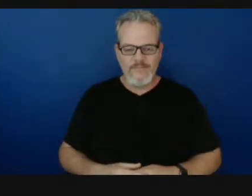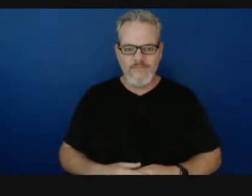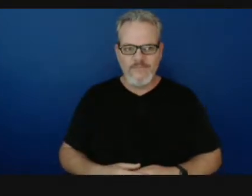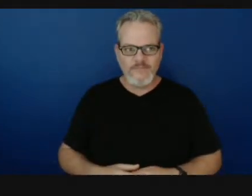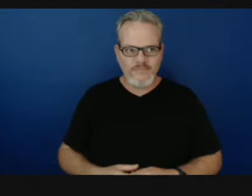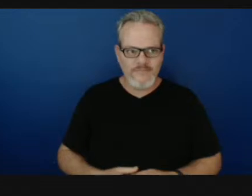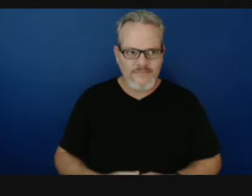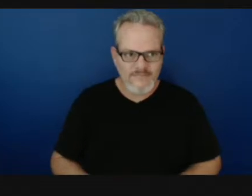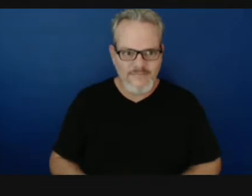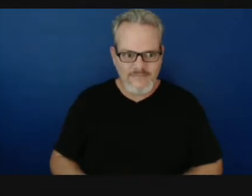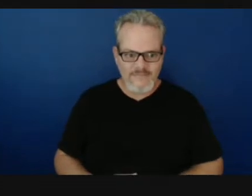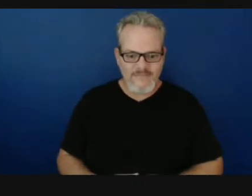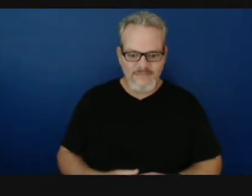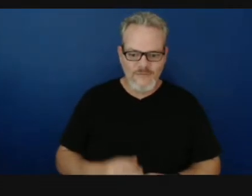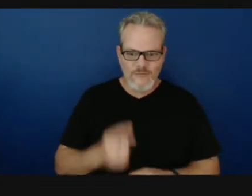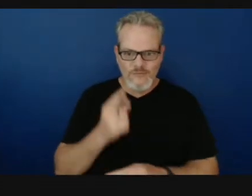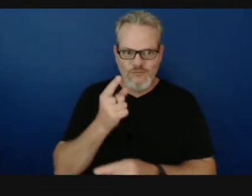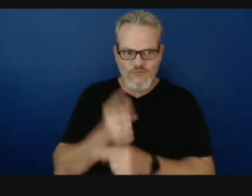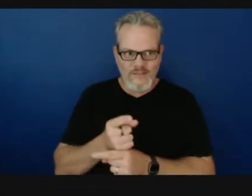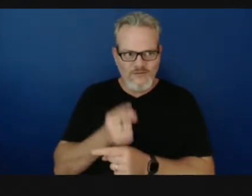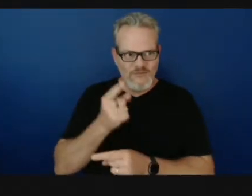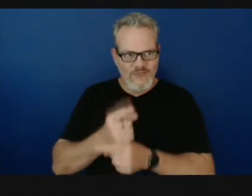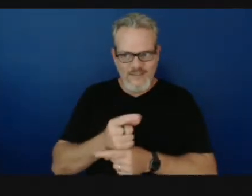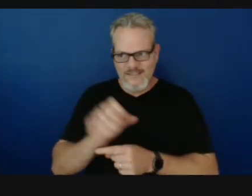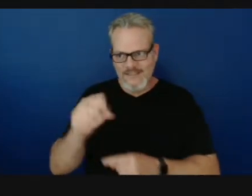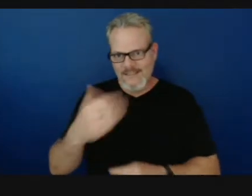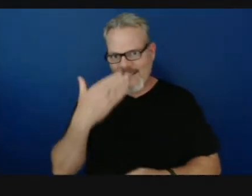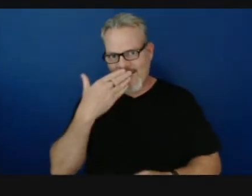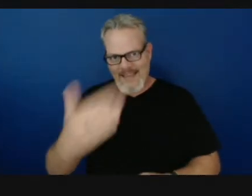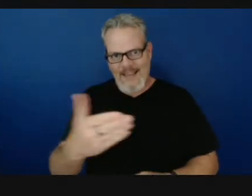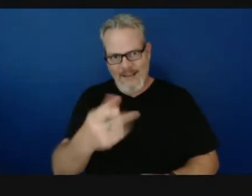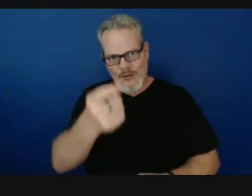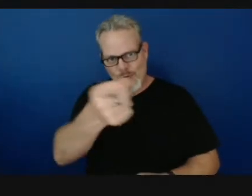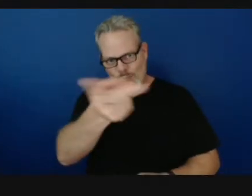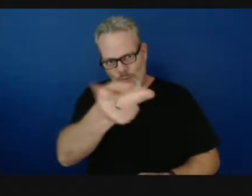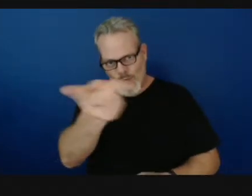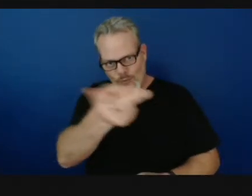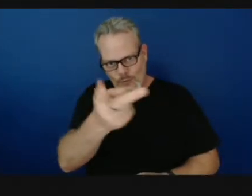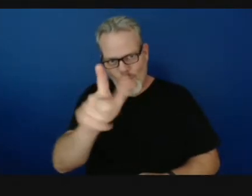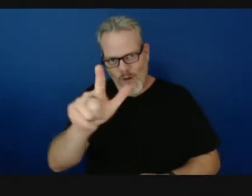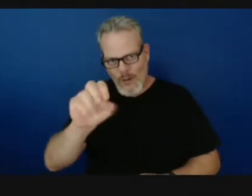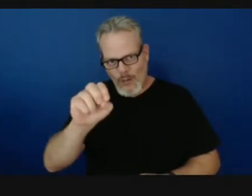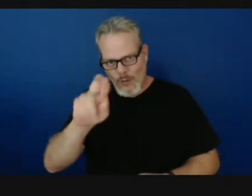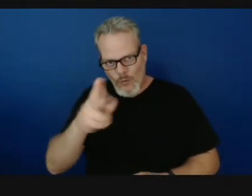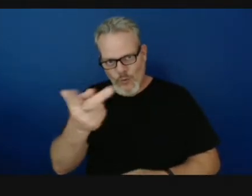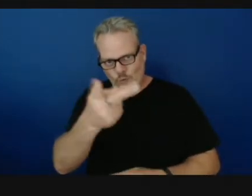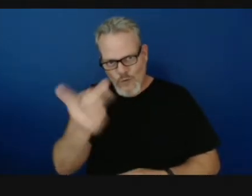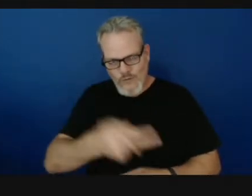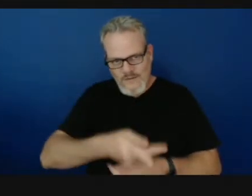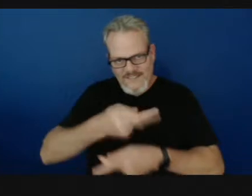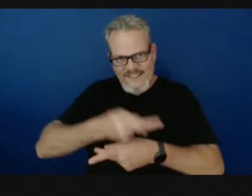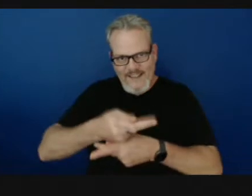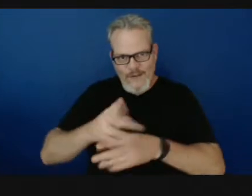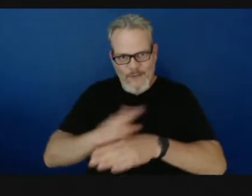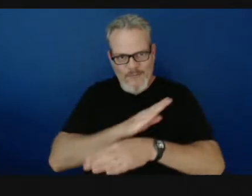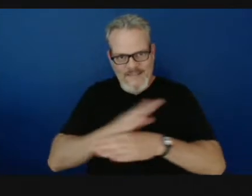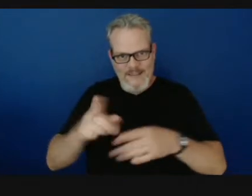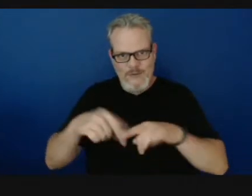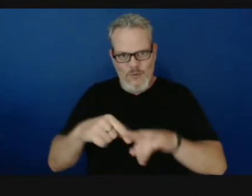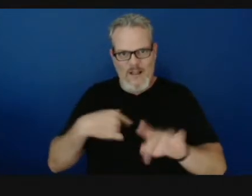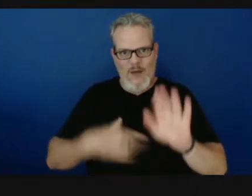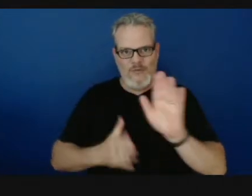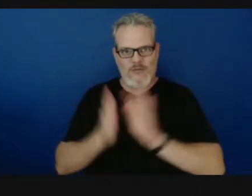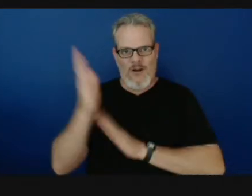Yeah, for sure. Yeah, thank you guys for holding down the fort, you and Lou, while I was gone here, and yeah, I got to contribute a little bit